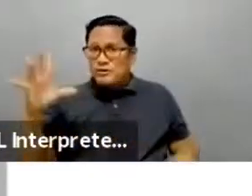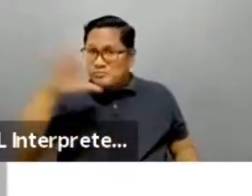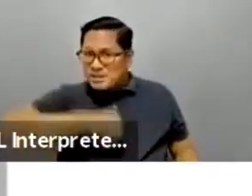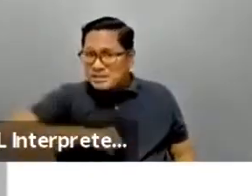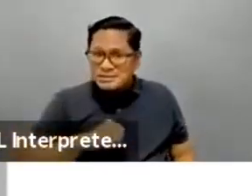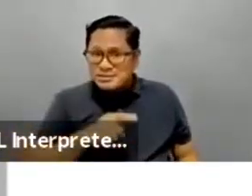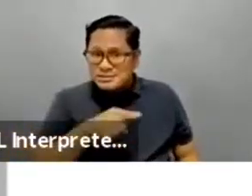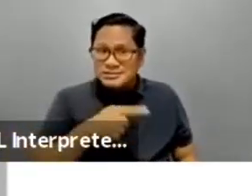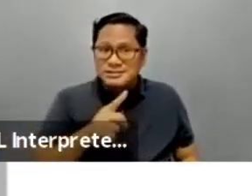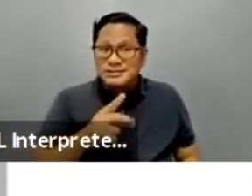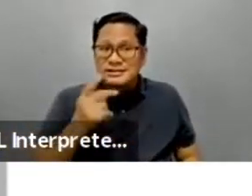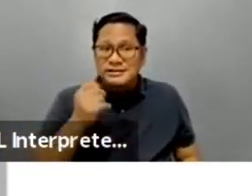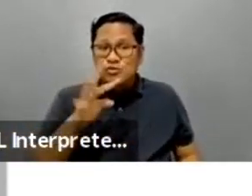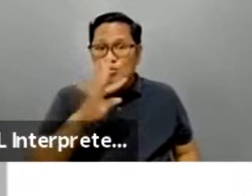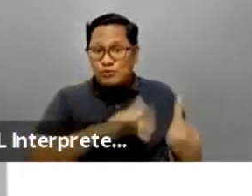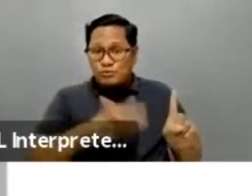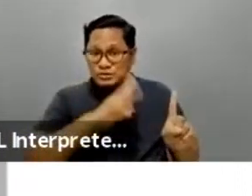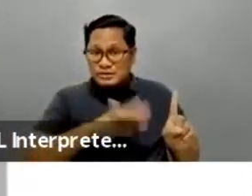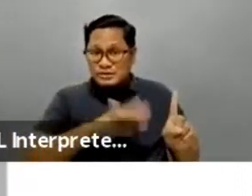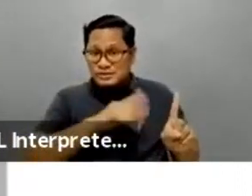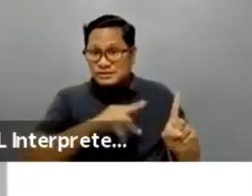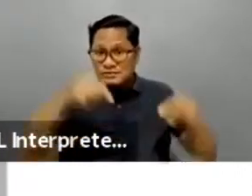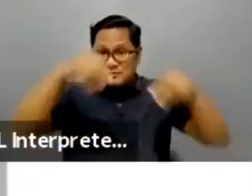this diagram? Tignan ninyo.